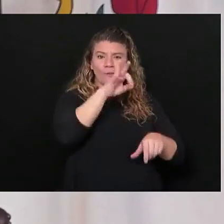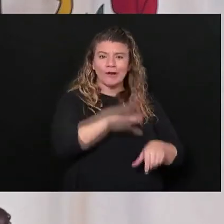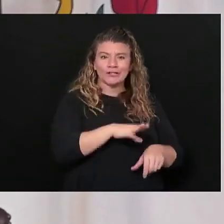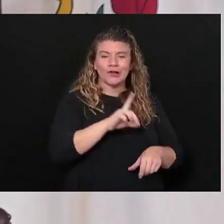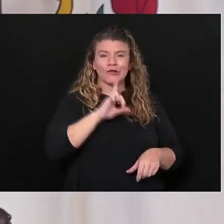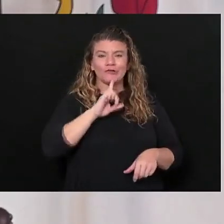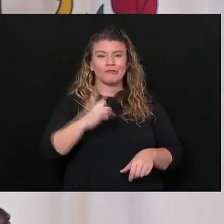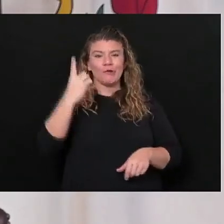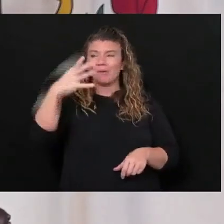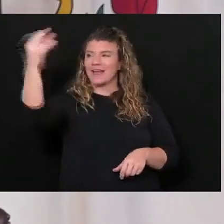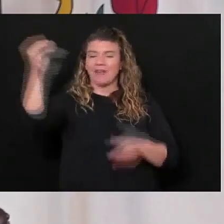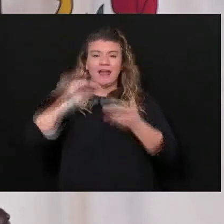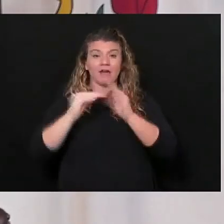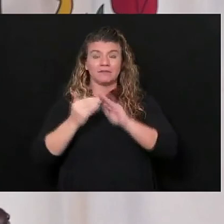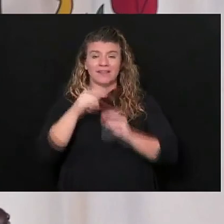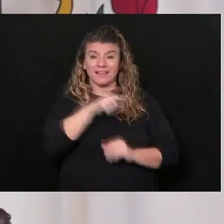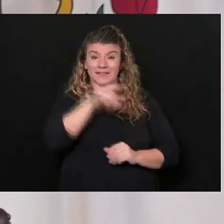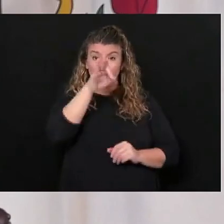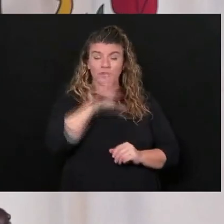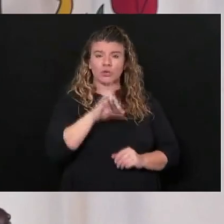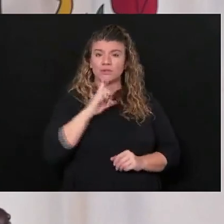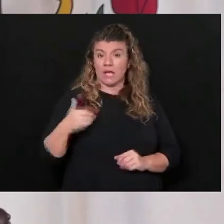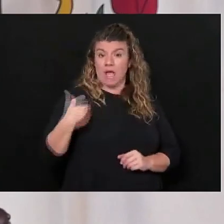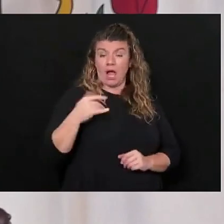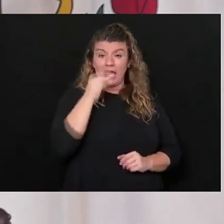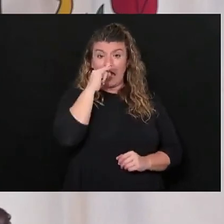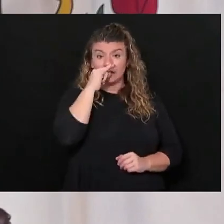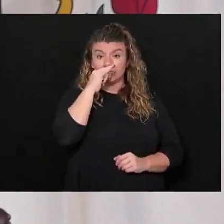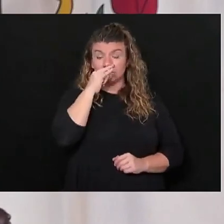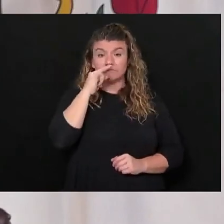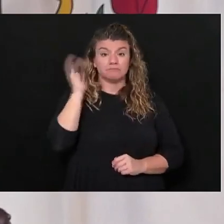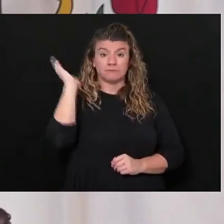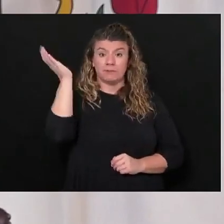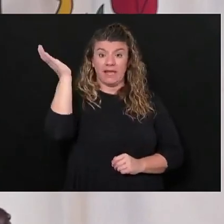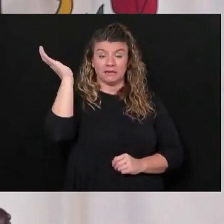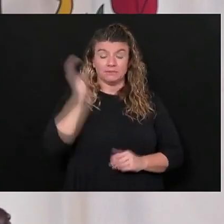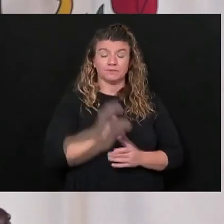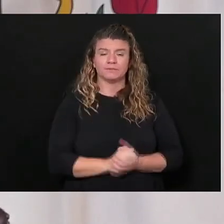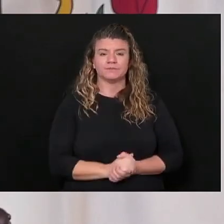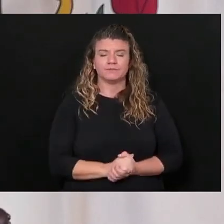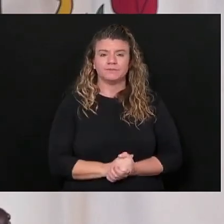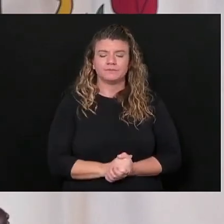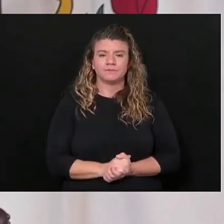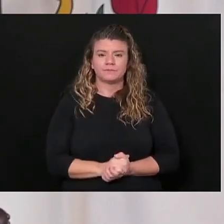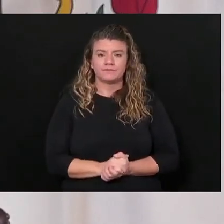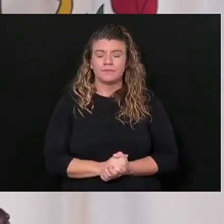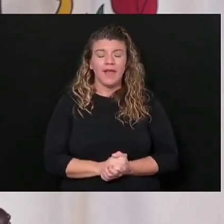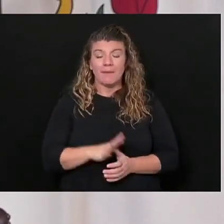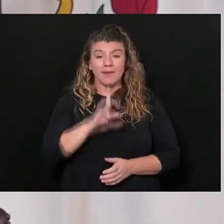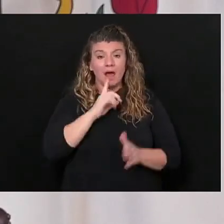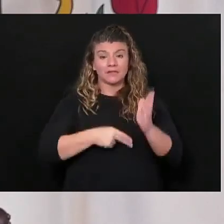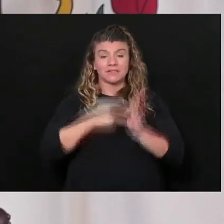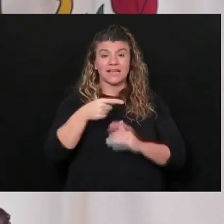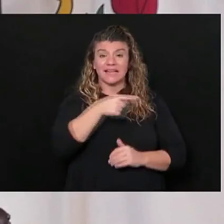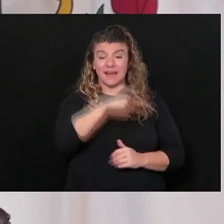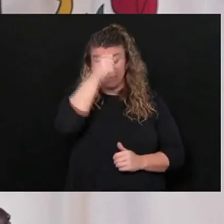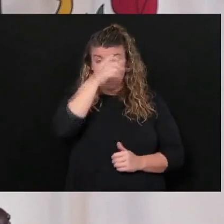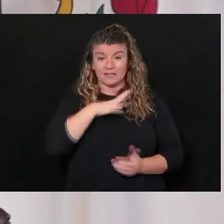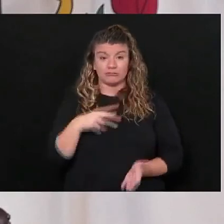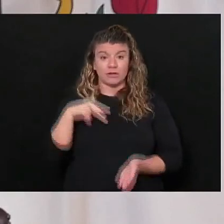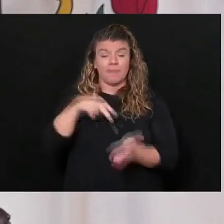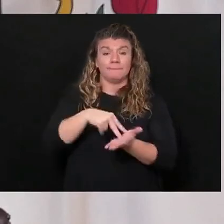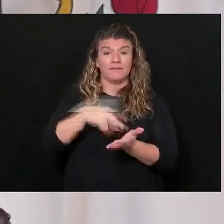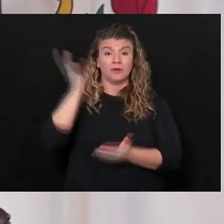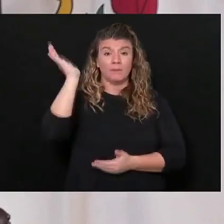young kid, was at the pulpit. And I'll never forget this until I die. He got up there and